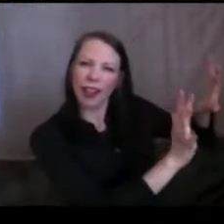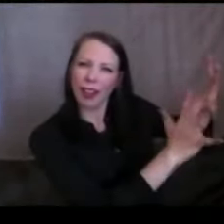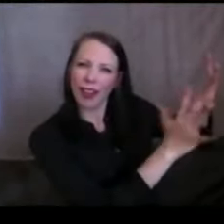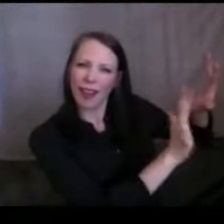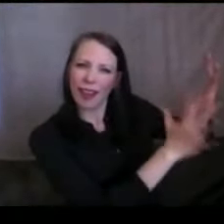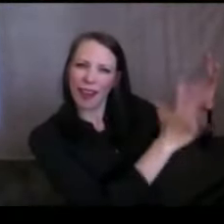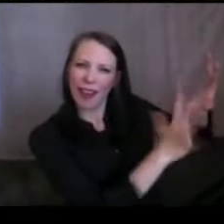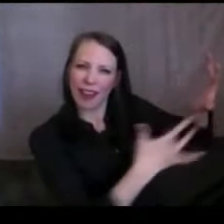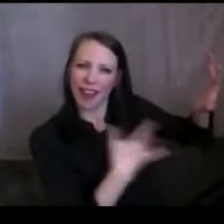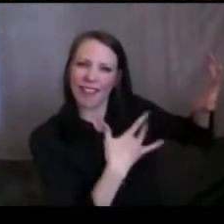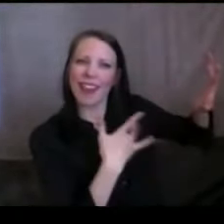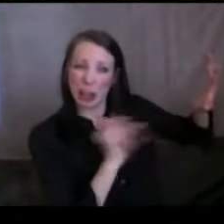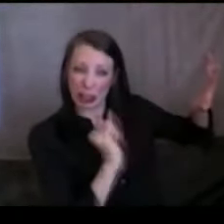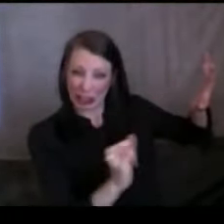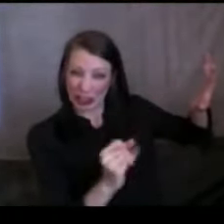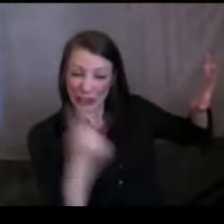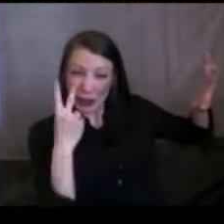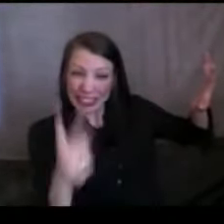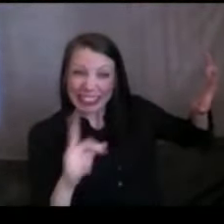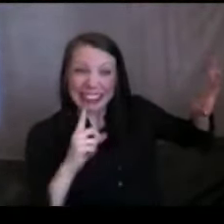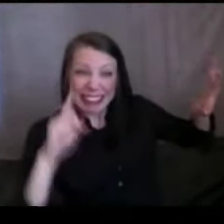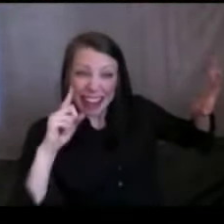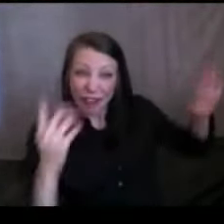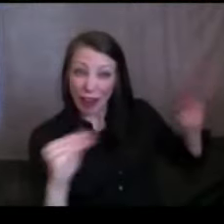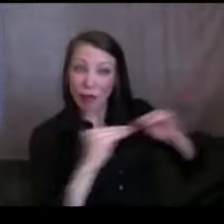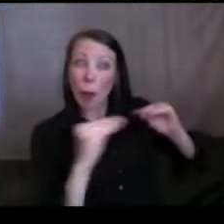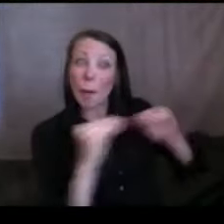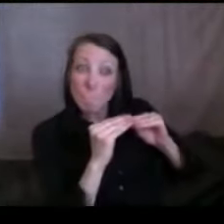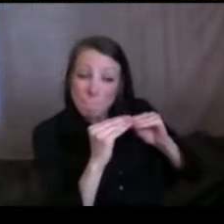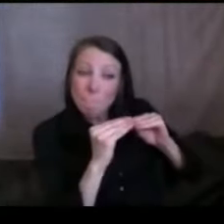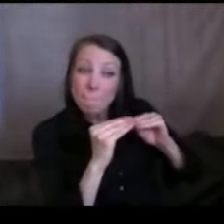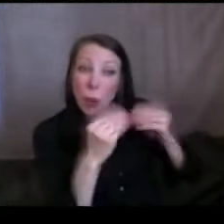actual advantage for these workers in that situation?